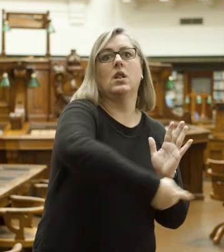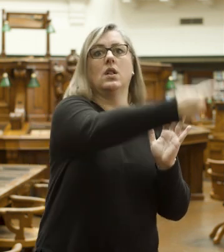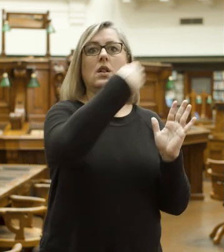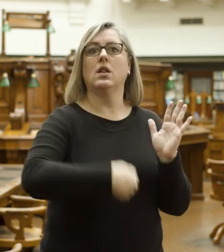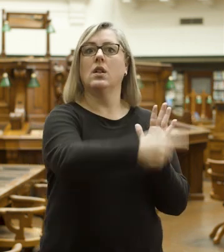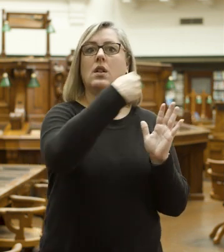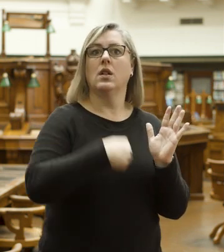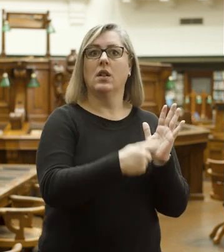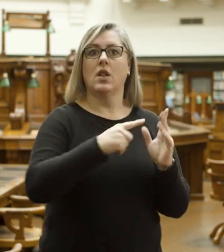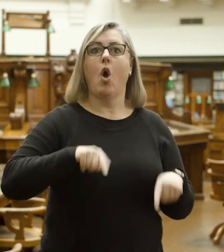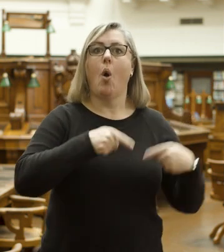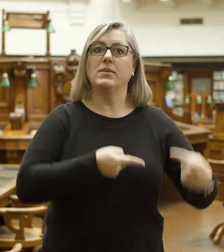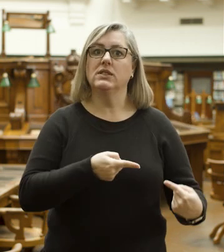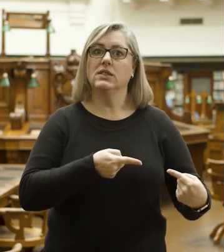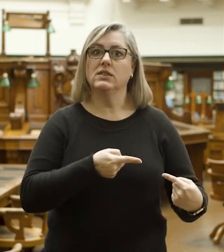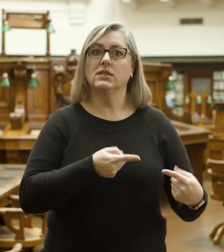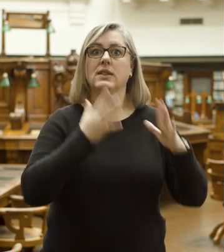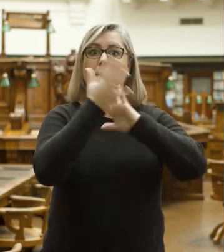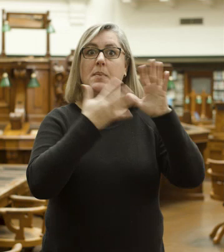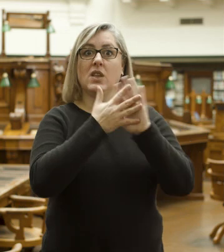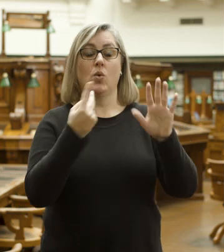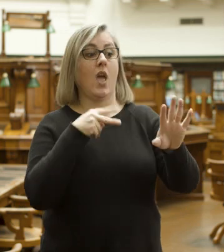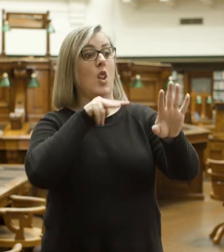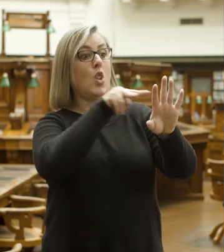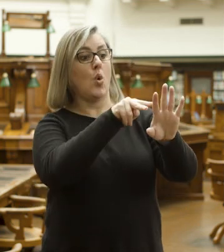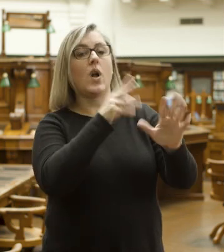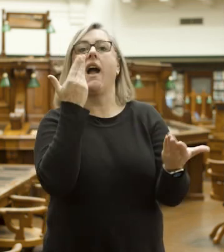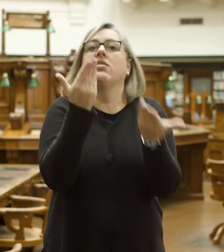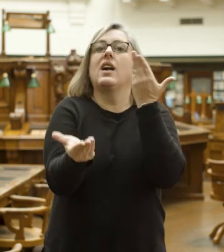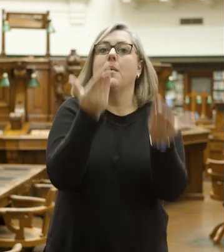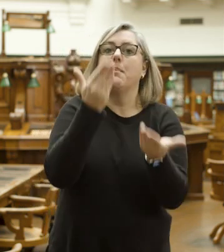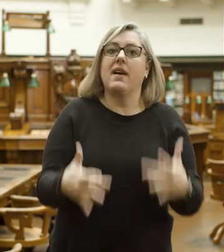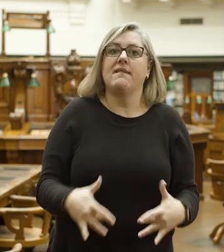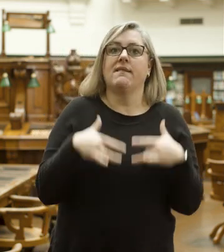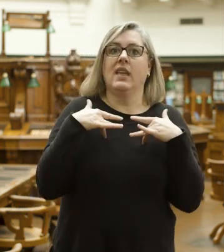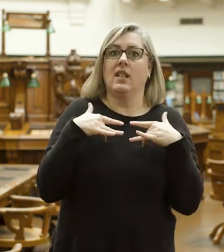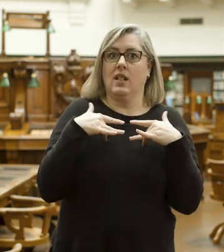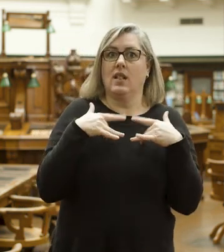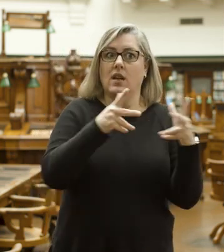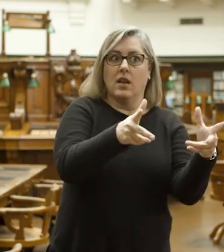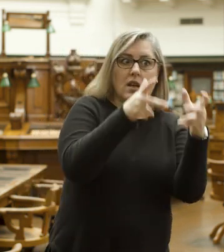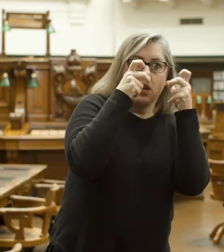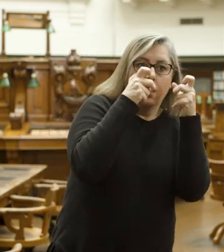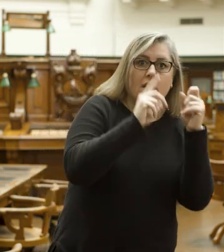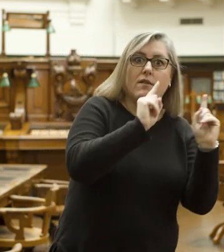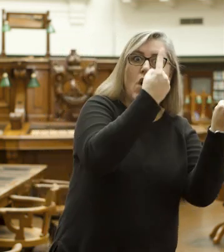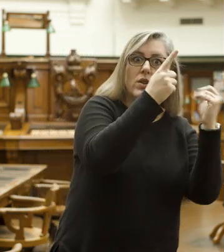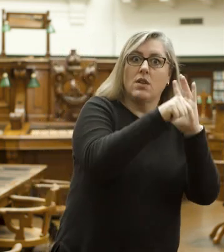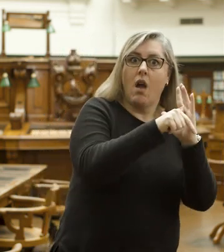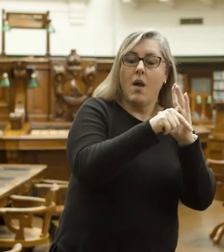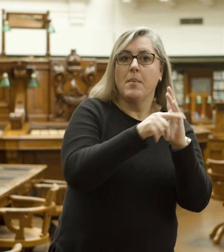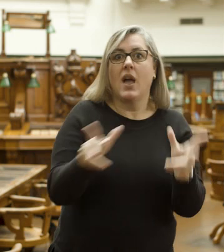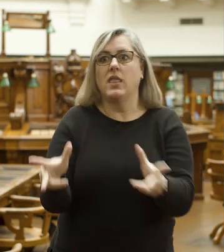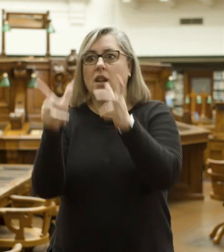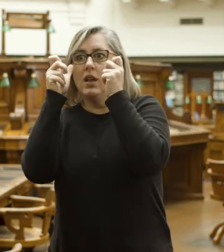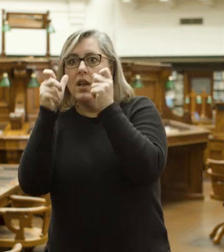the opposite direction. You can look at your hand and then you can compare the difference between the spinning disc moving forwards